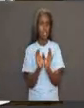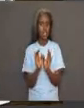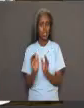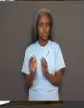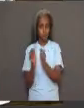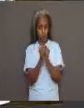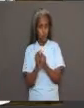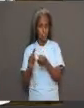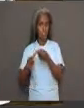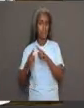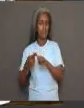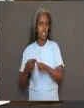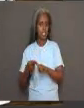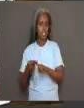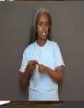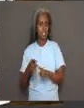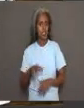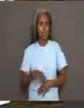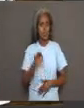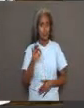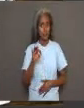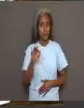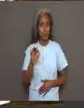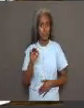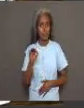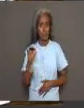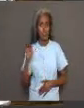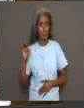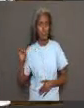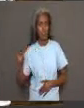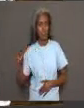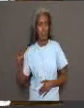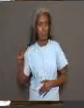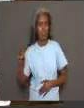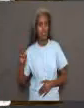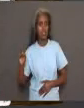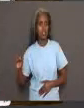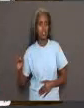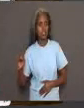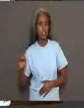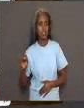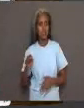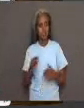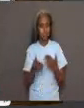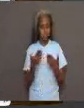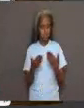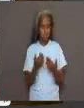friends, being dealt an ace is a simple